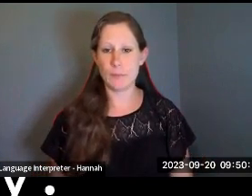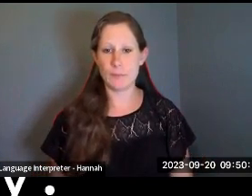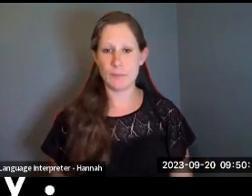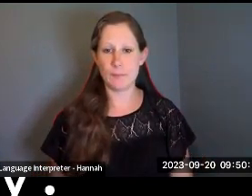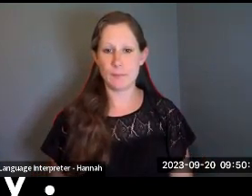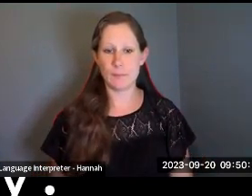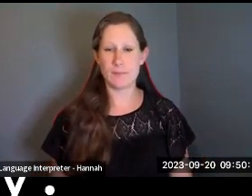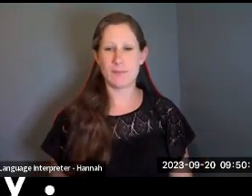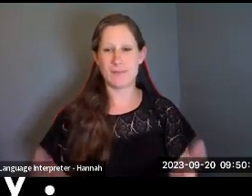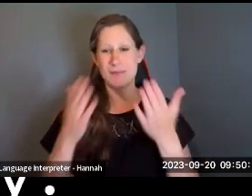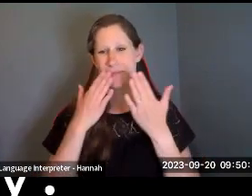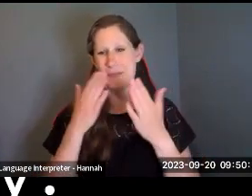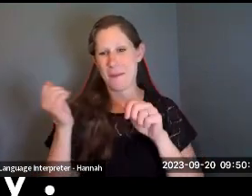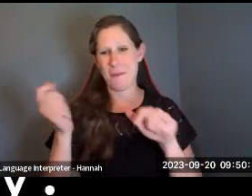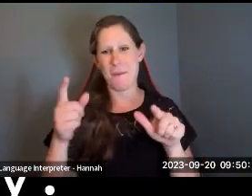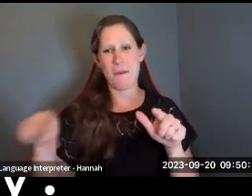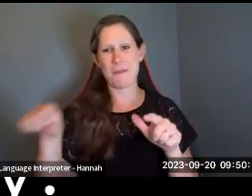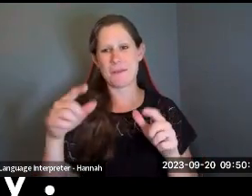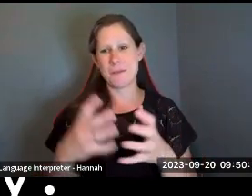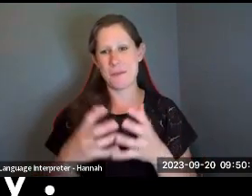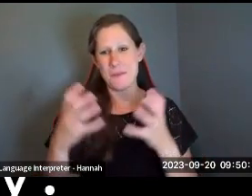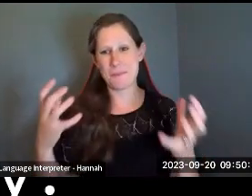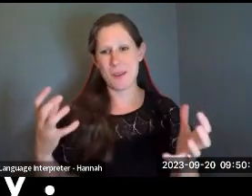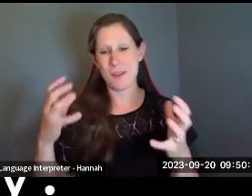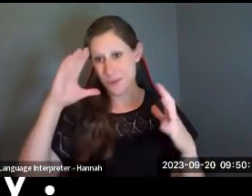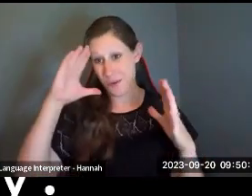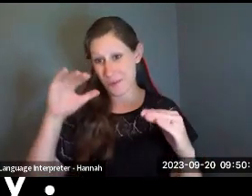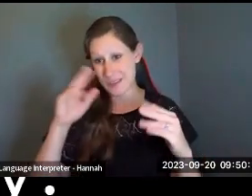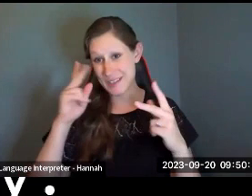Thank you all so much, and we hope to